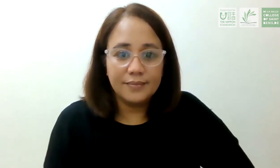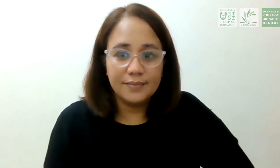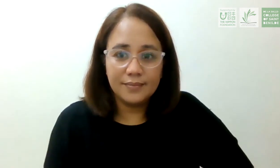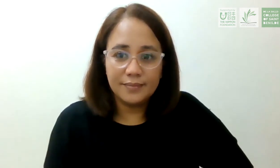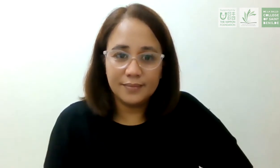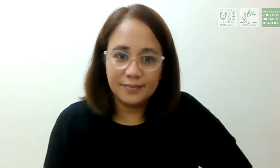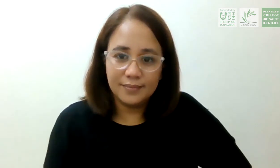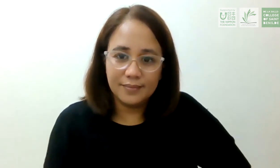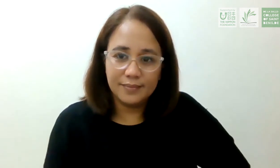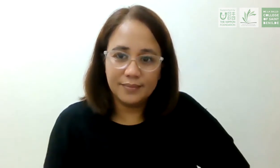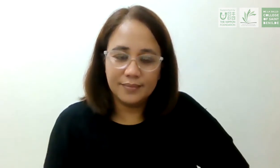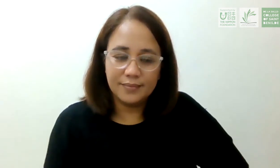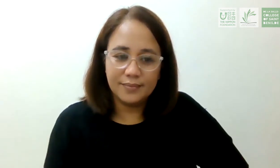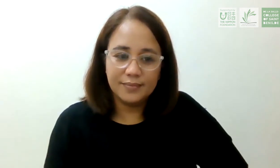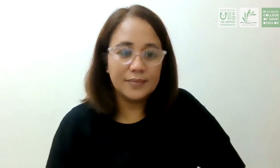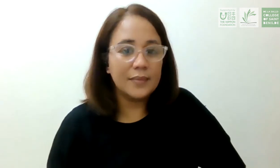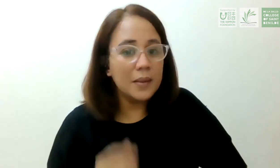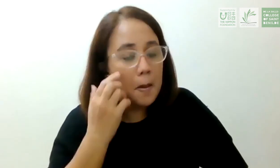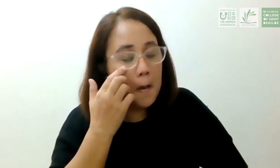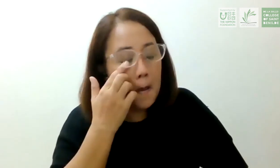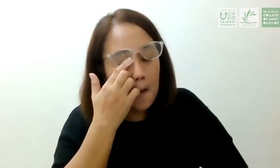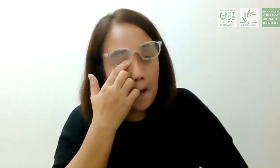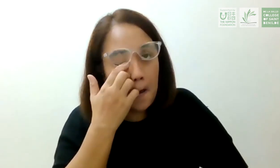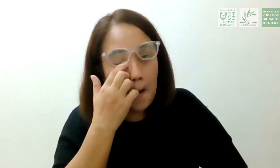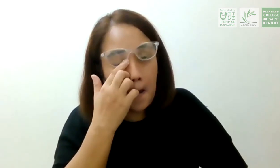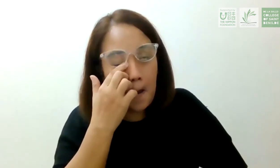gonna have to.